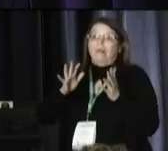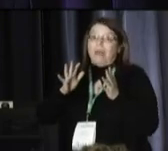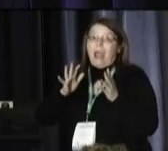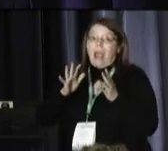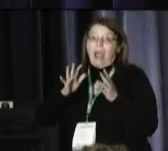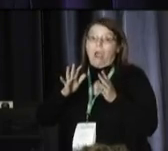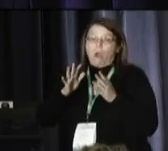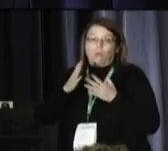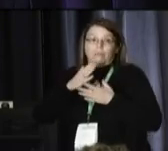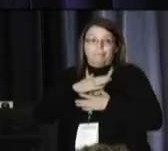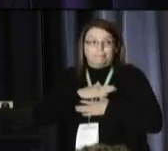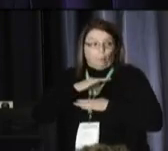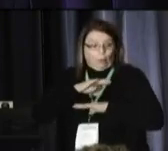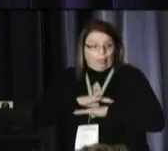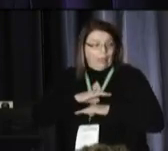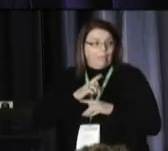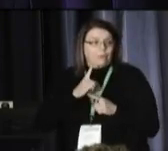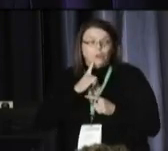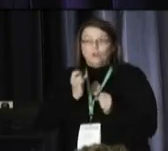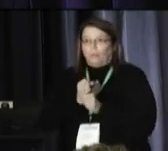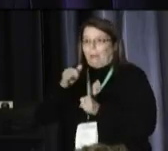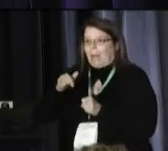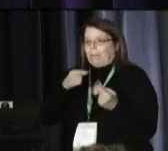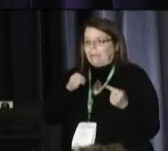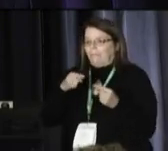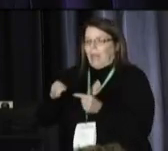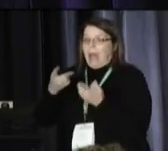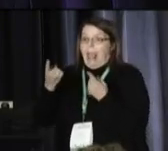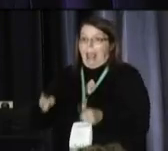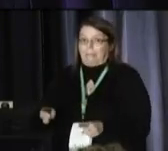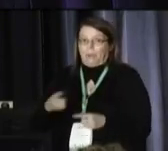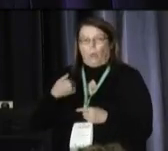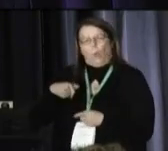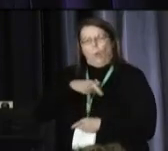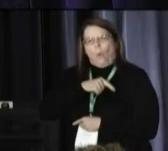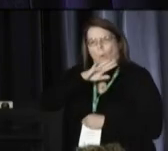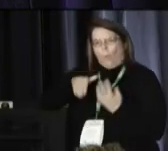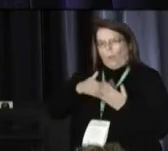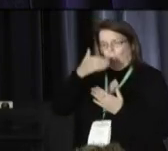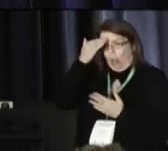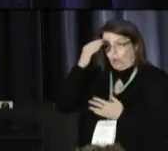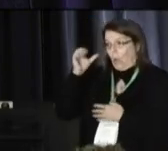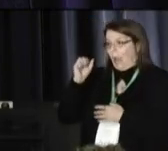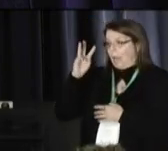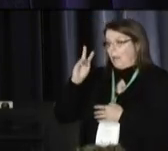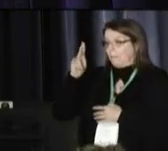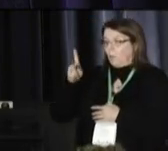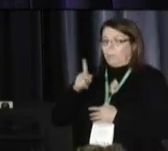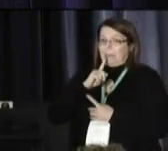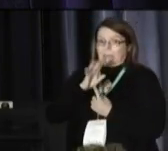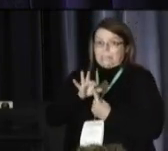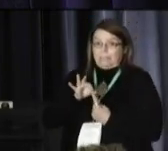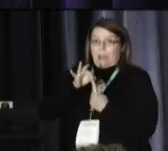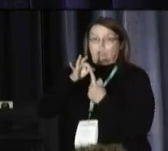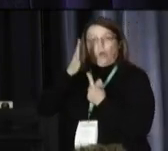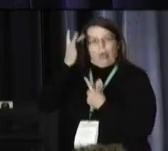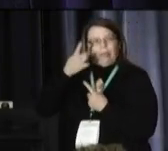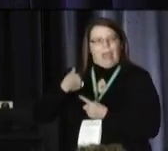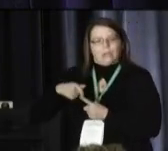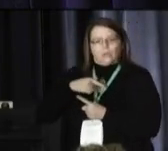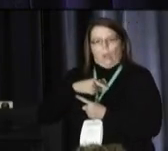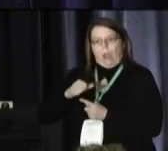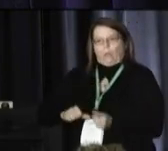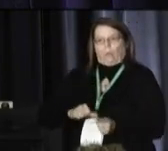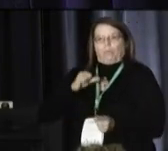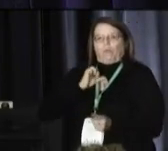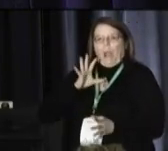We all know that AWP is something special, and that's why Blue Flower Arts has been a proud partner of this gathering for